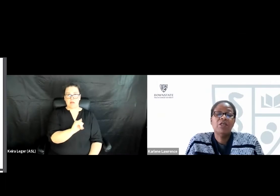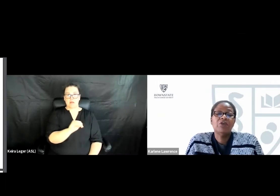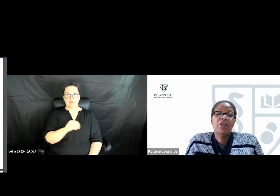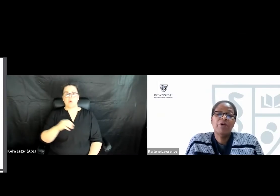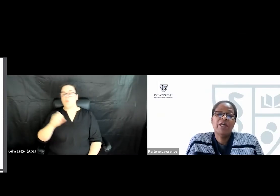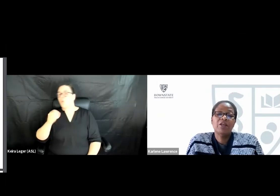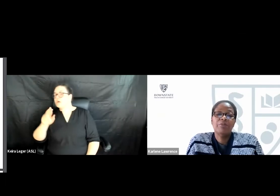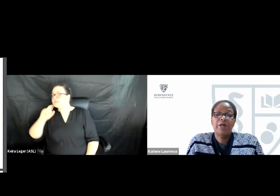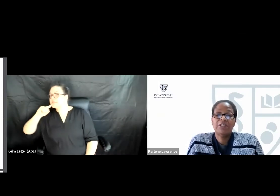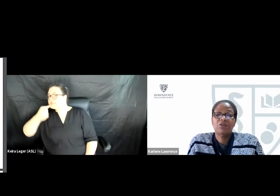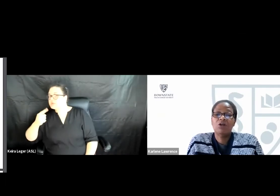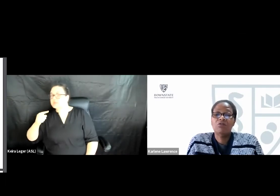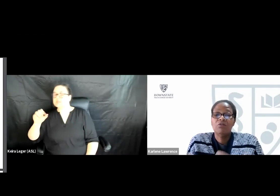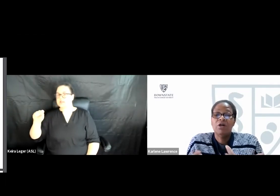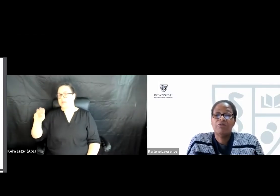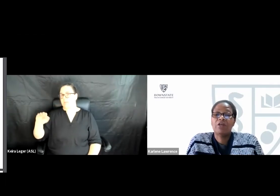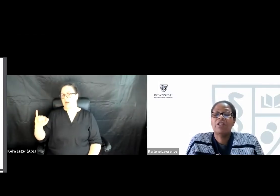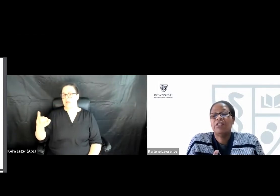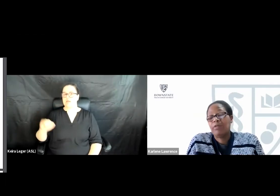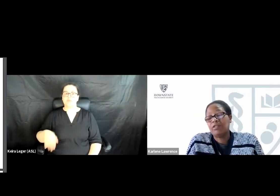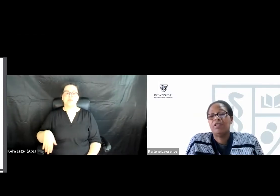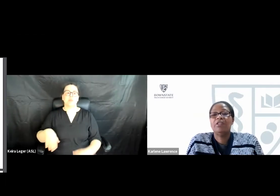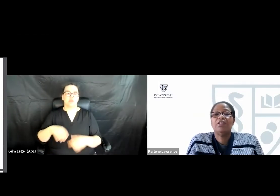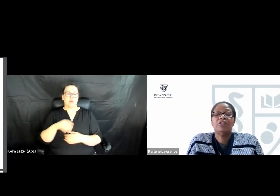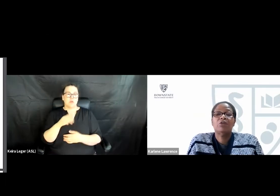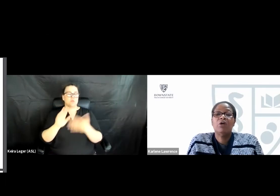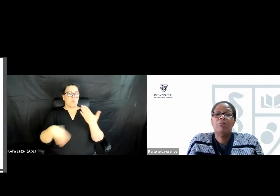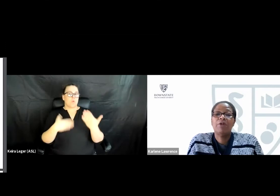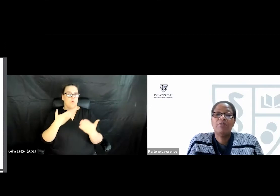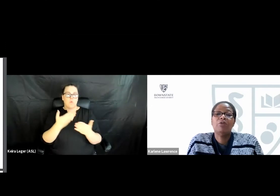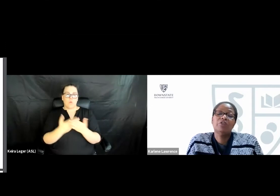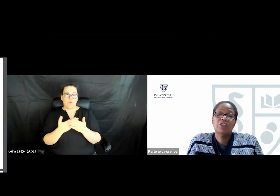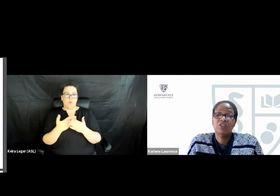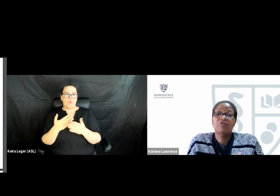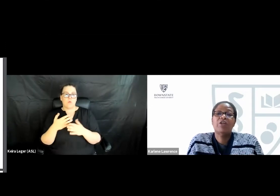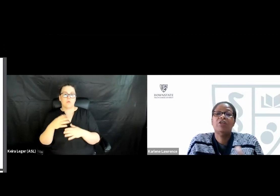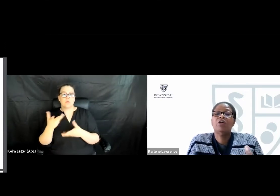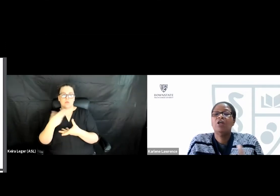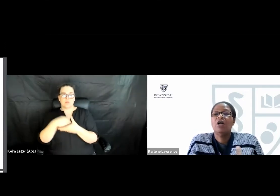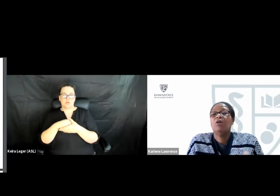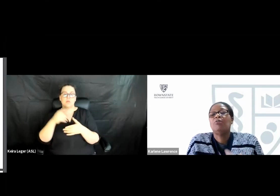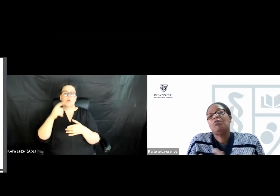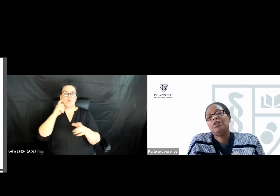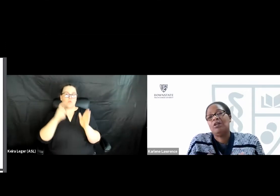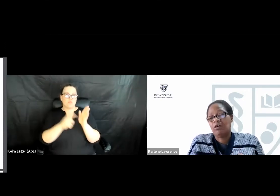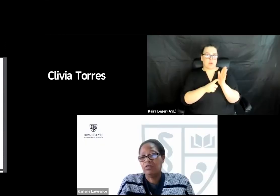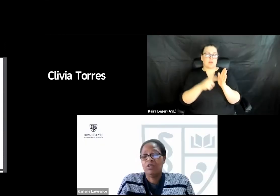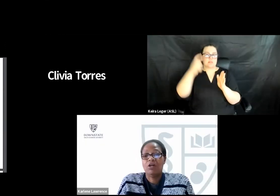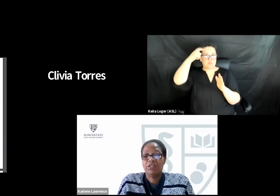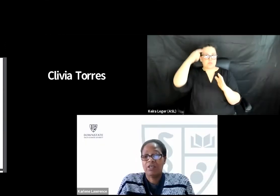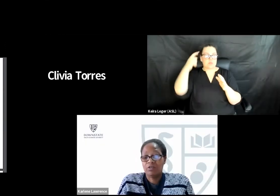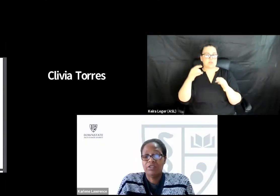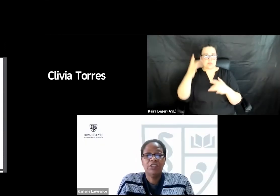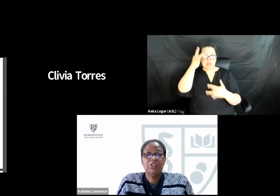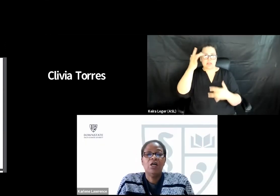SMI. So AMI encompasses all recognized mental illness, so bipolar, schizophrenia, what we on our unit